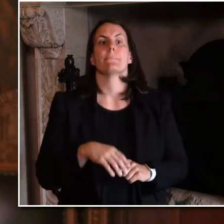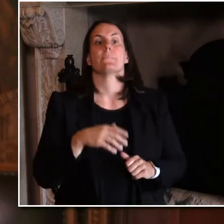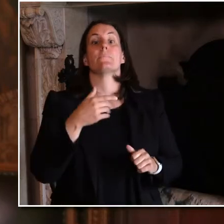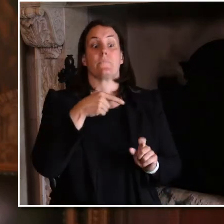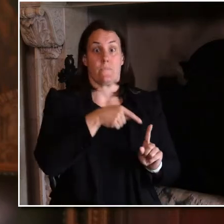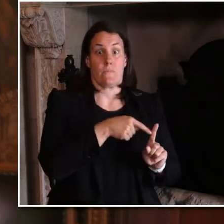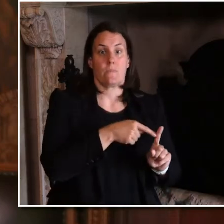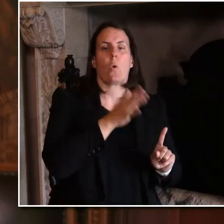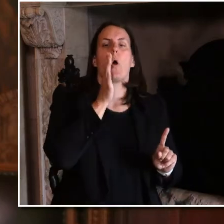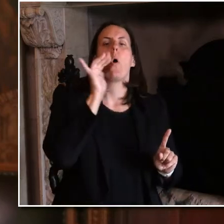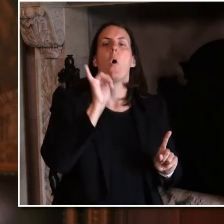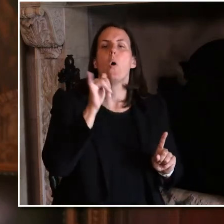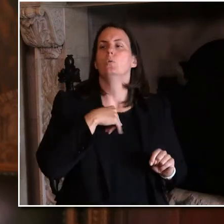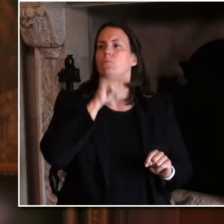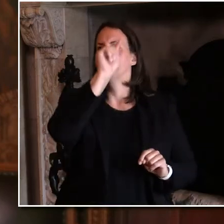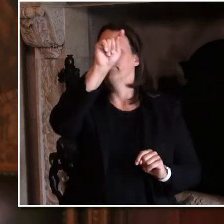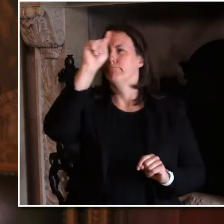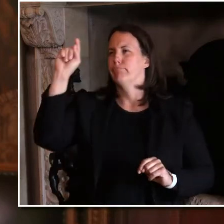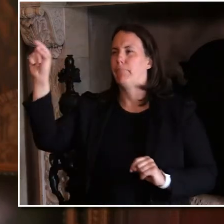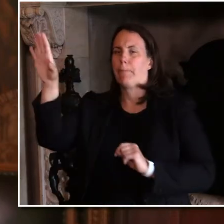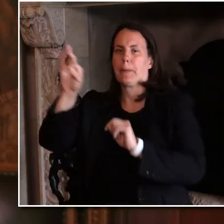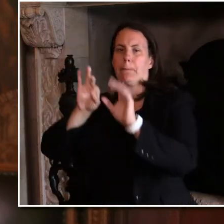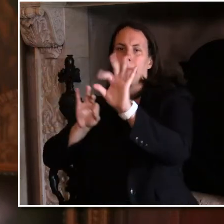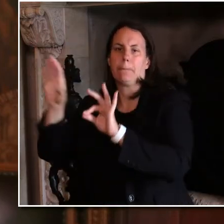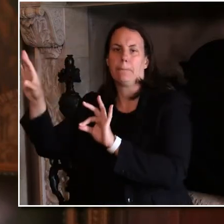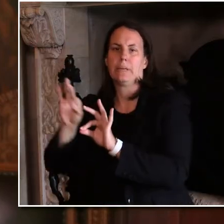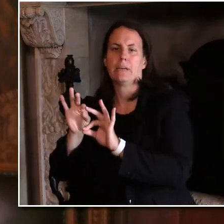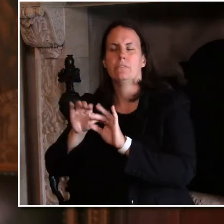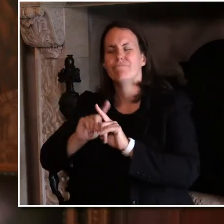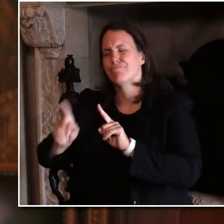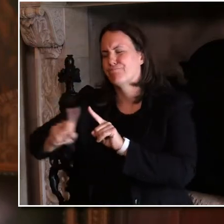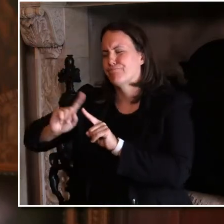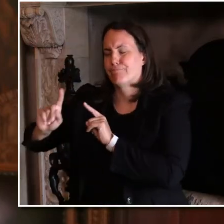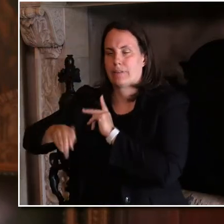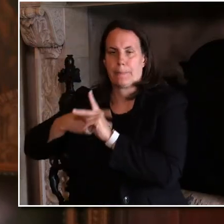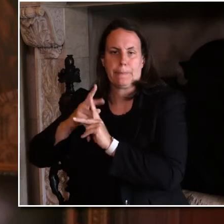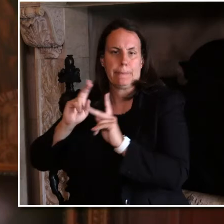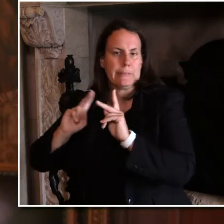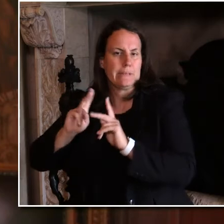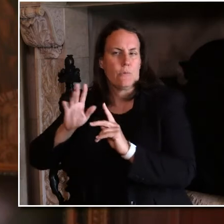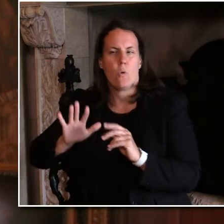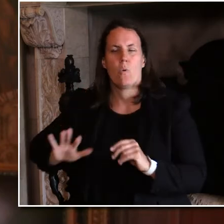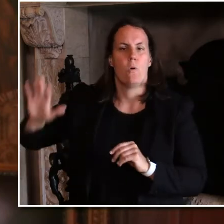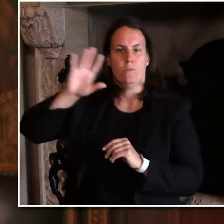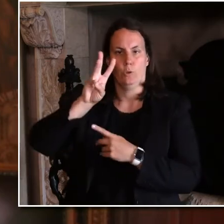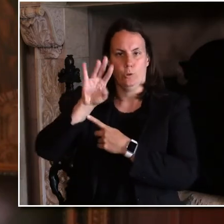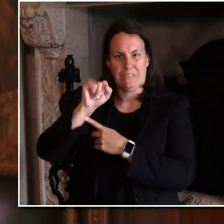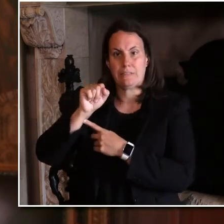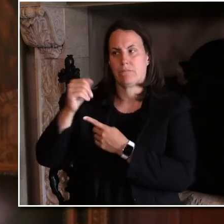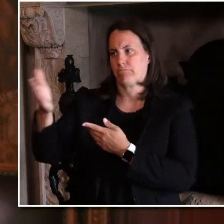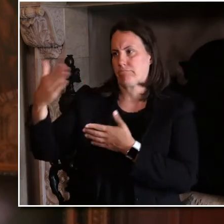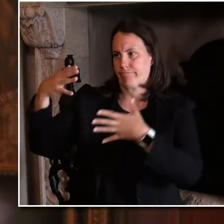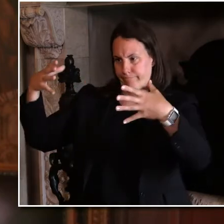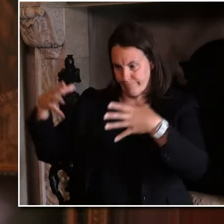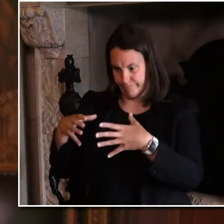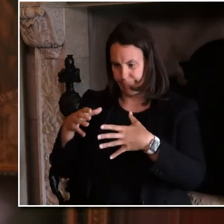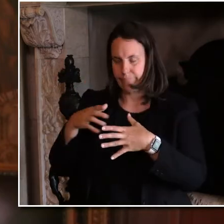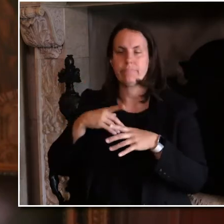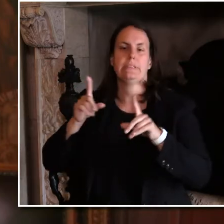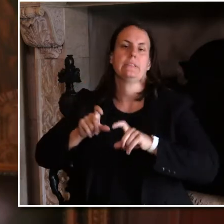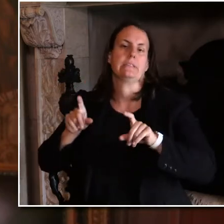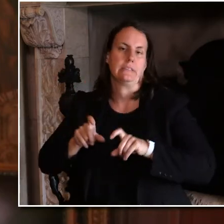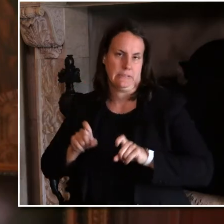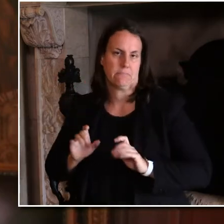on who shows up for healthcare or who works in healthcare. So it'll be another piece of information related to this. In terms of what it teaches